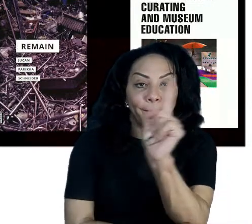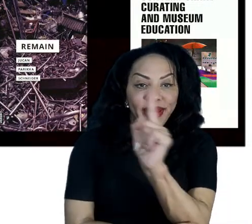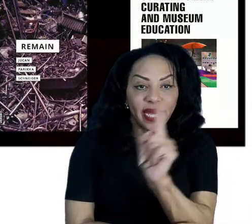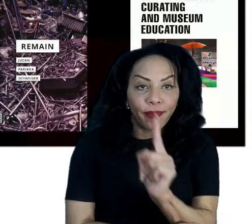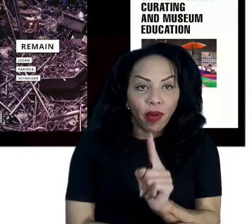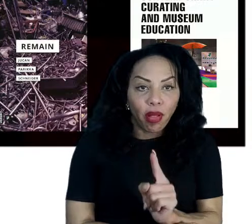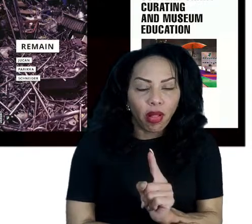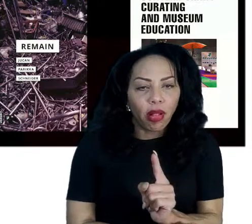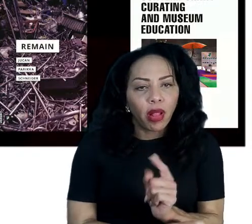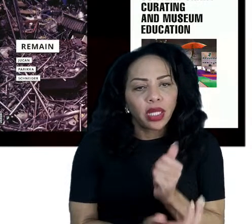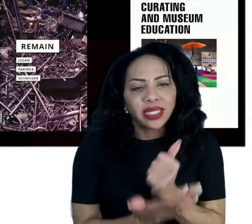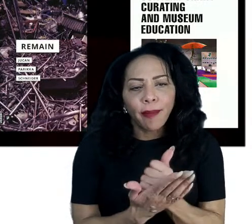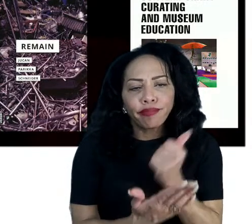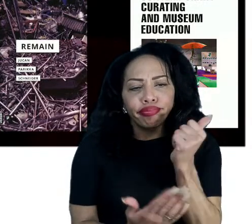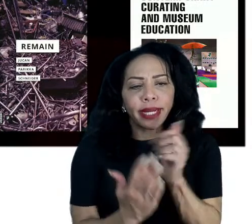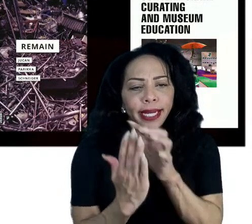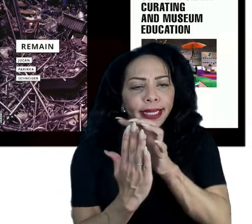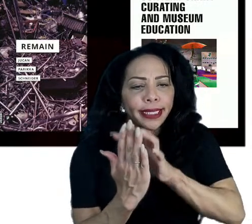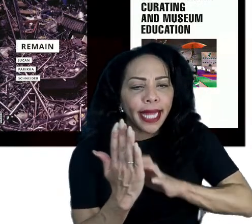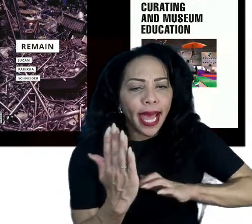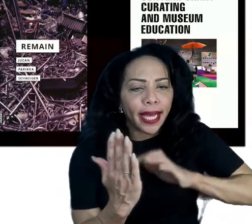in there looking at the history of